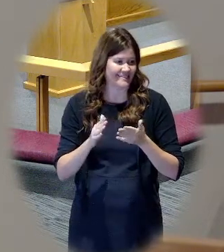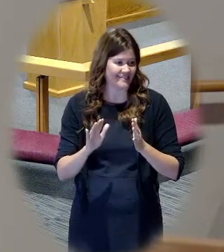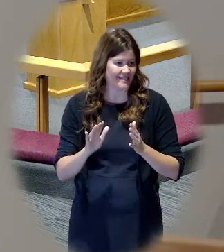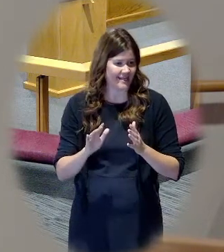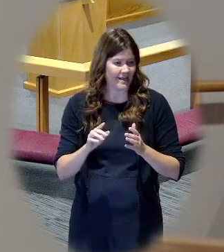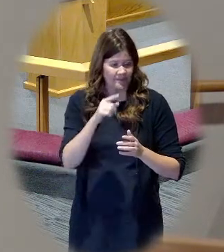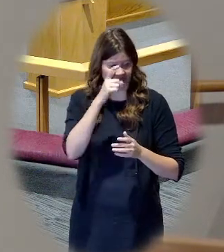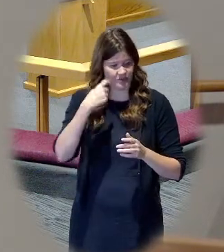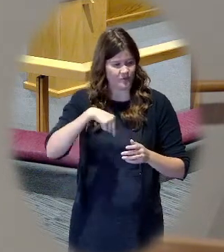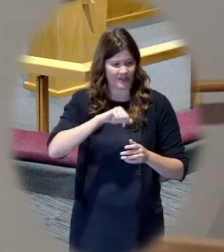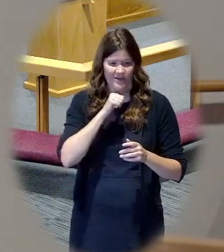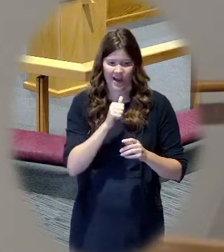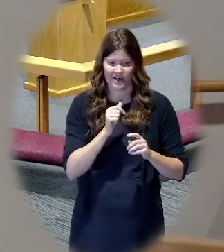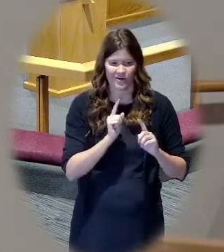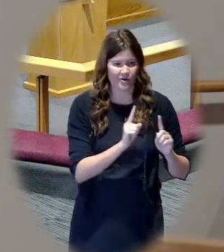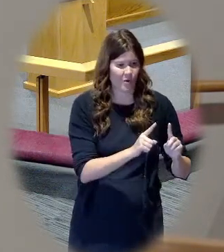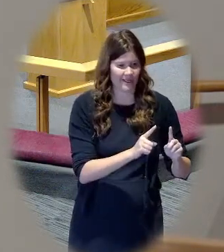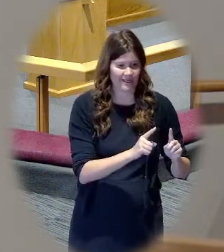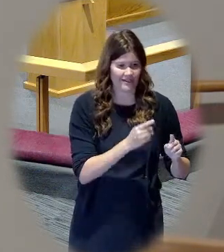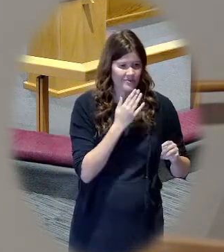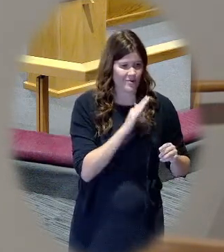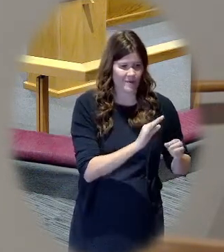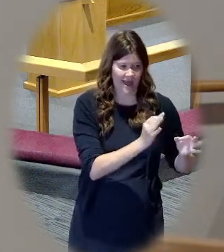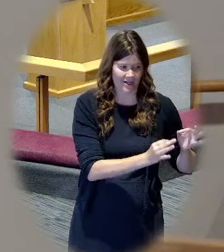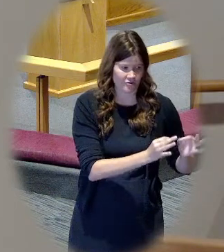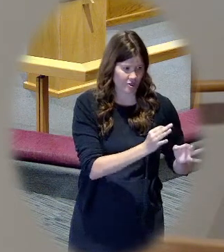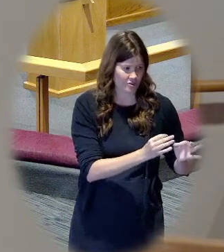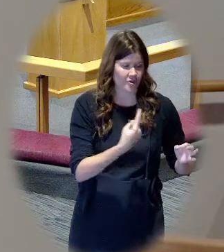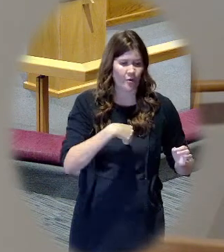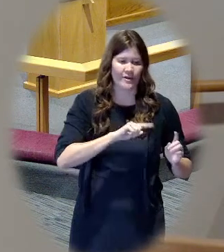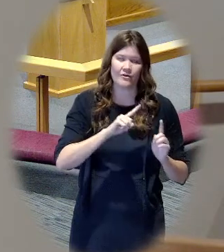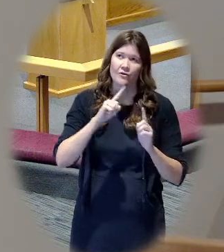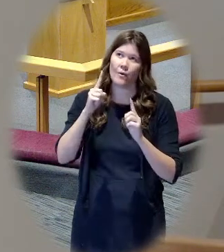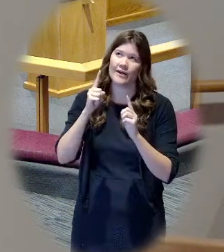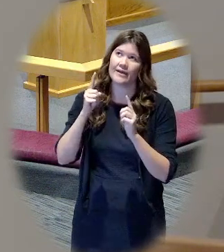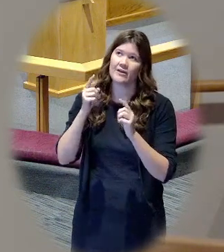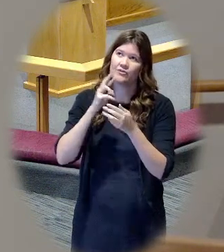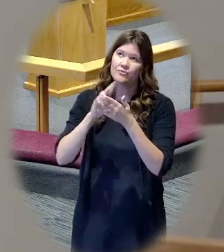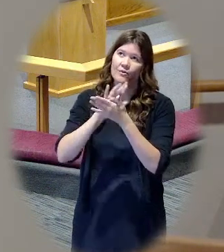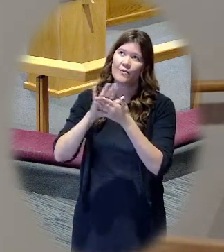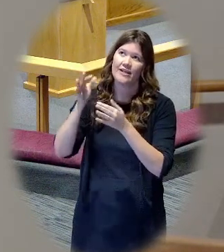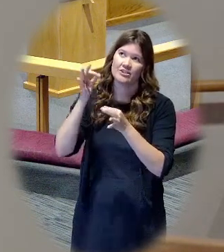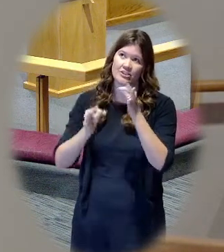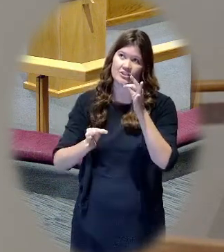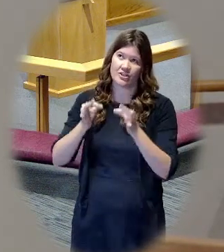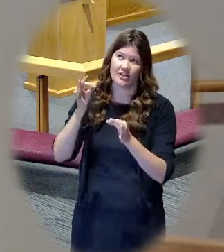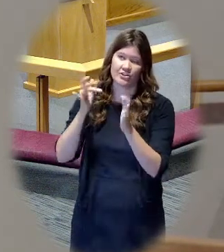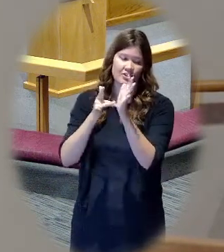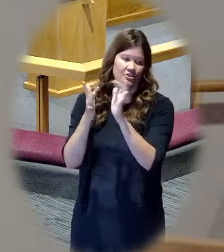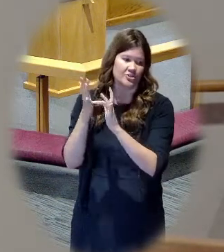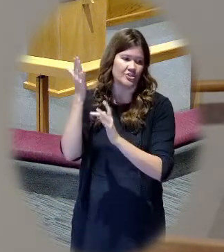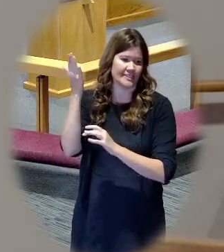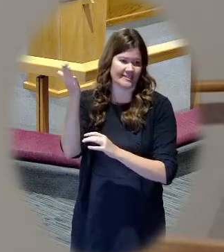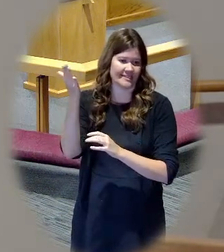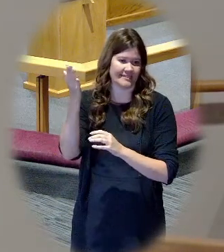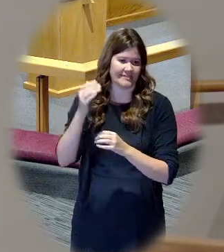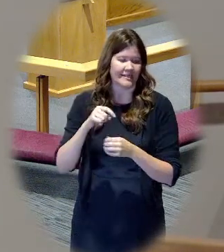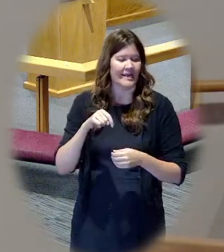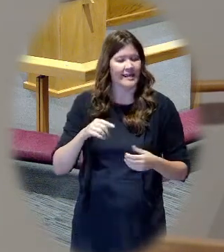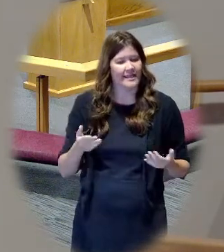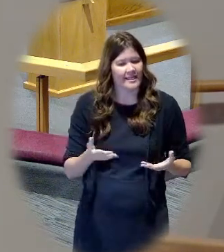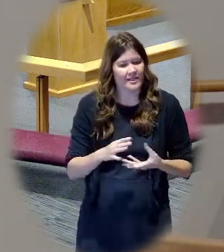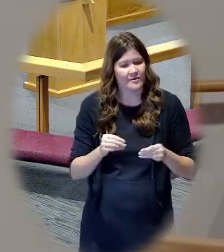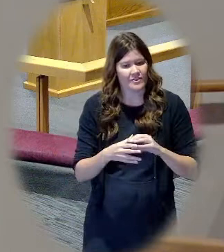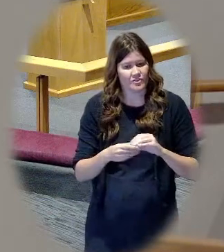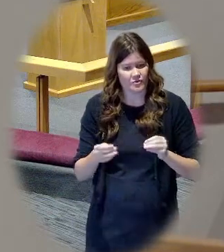judge, we're going to a righteous one in Jesus. But here in the parable, Jesus tells us that even